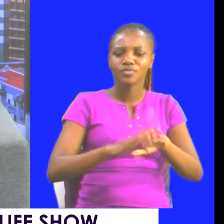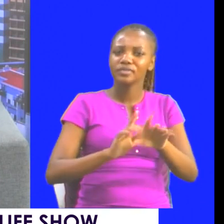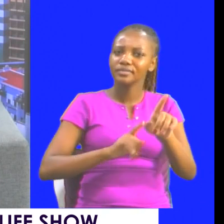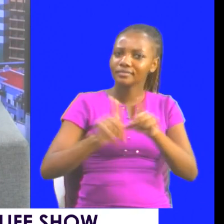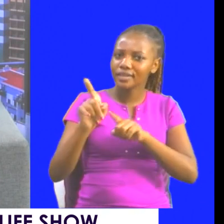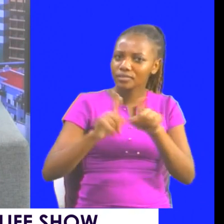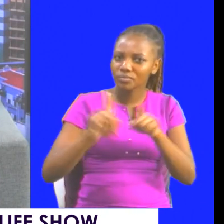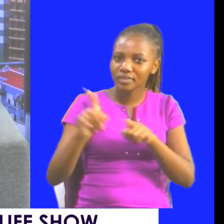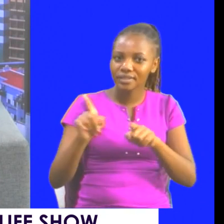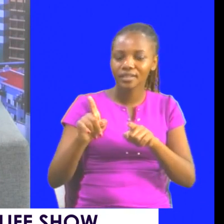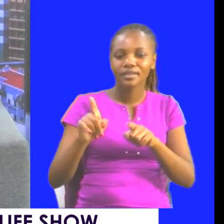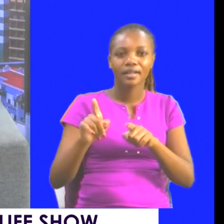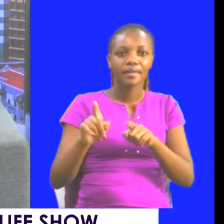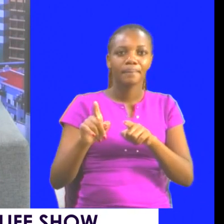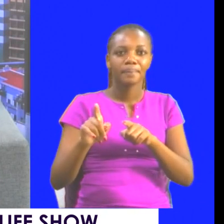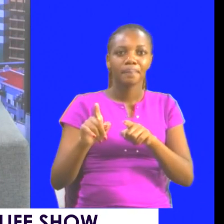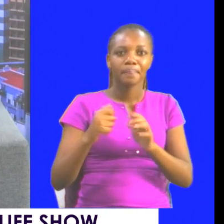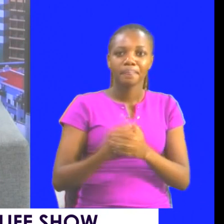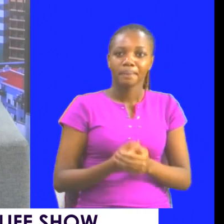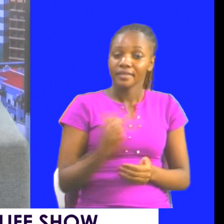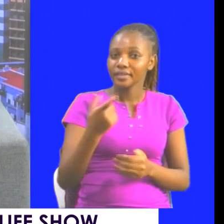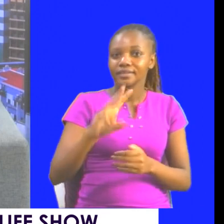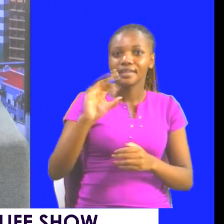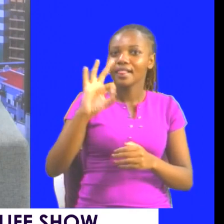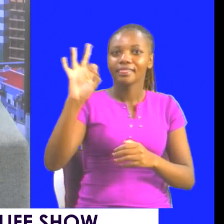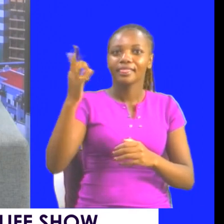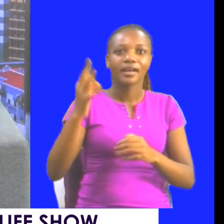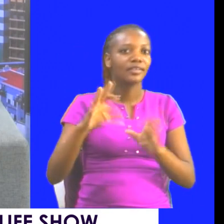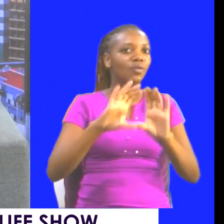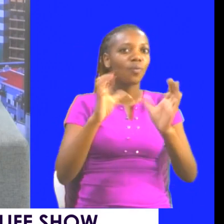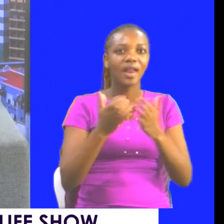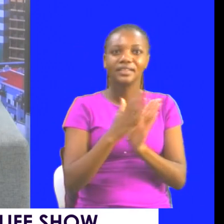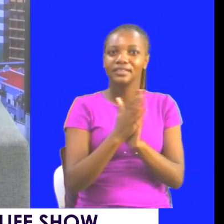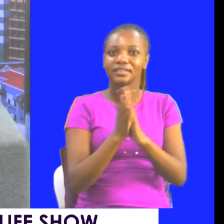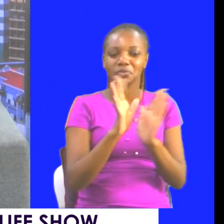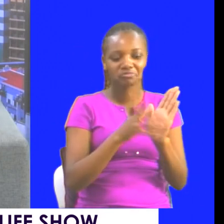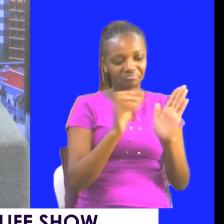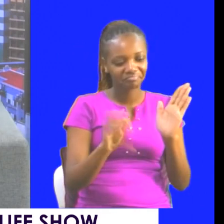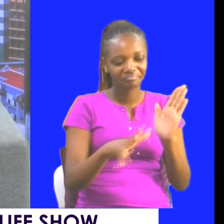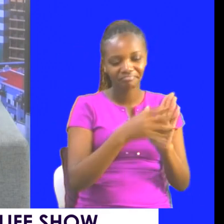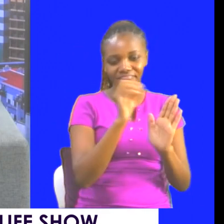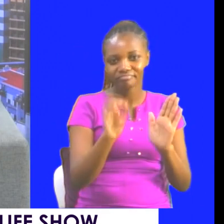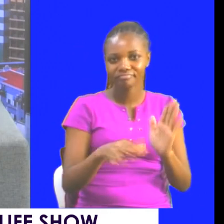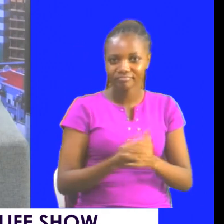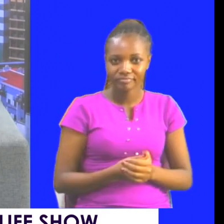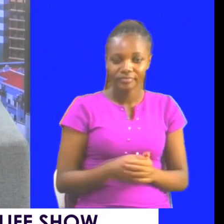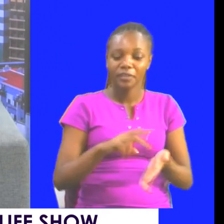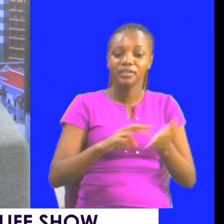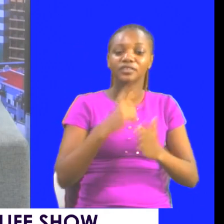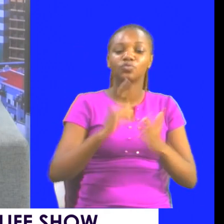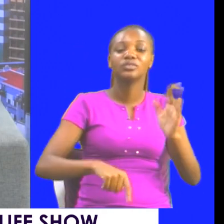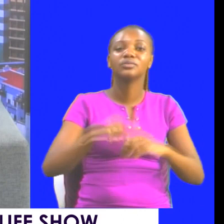transportation. There is no third worldness in this. There is no third worldness in decent